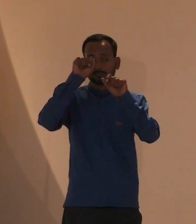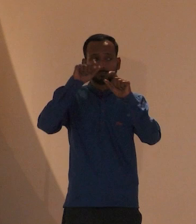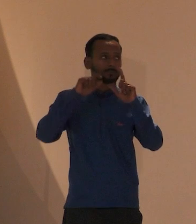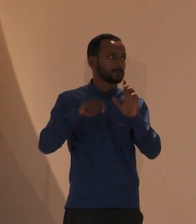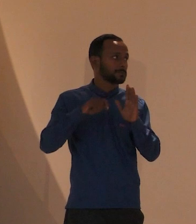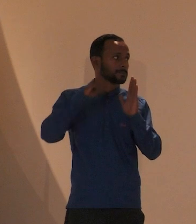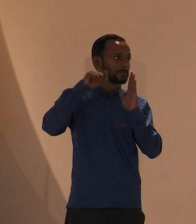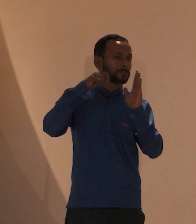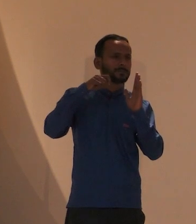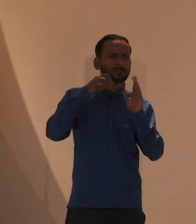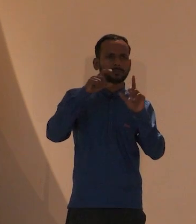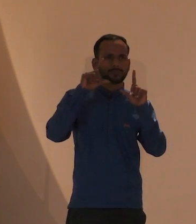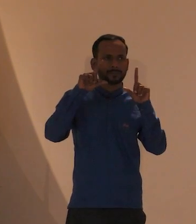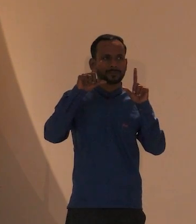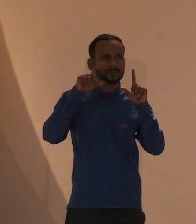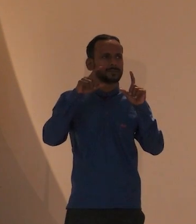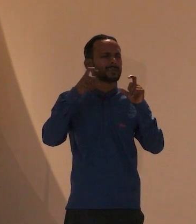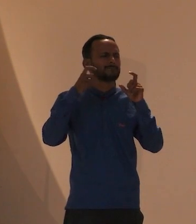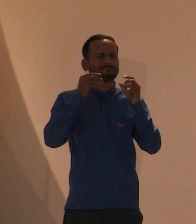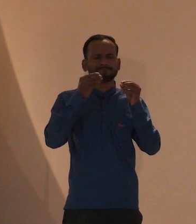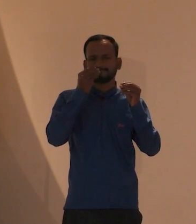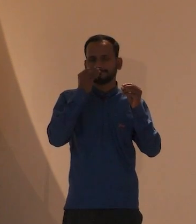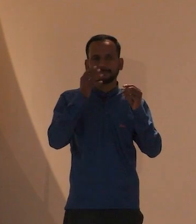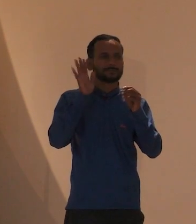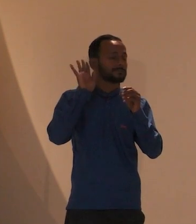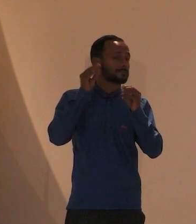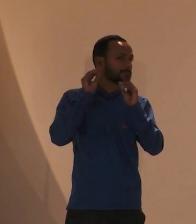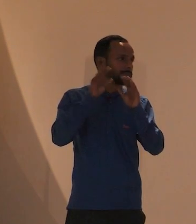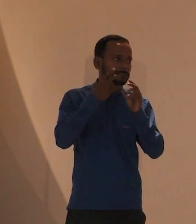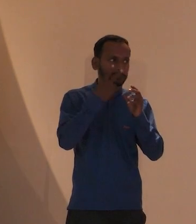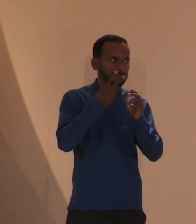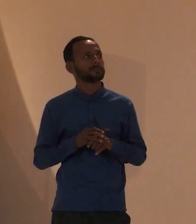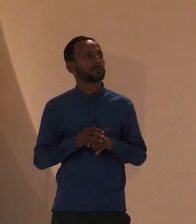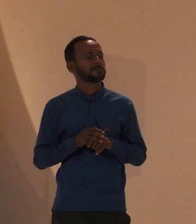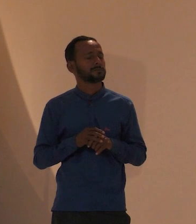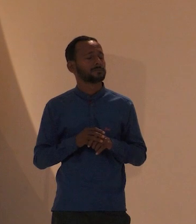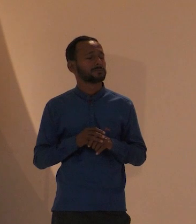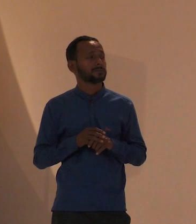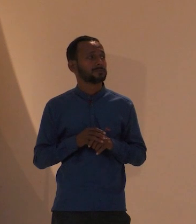for you all to just get a glimpse of the museum since we have upgraded it.